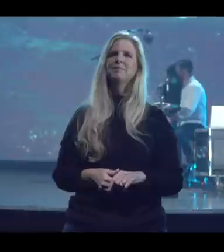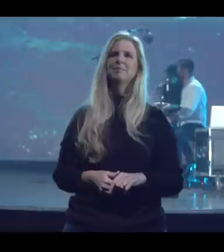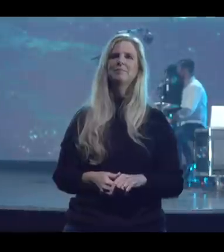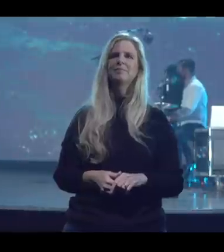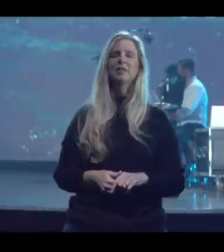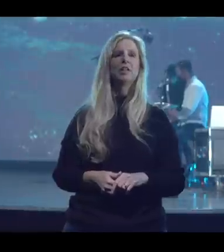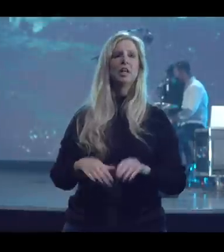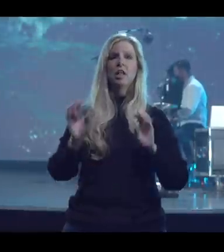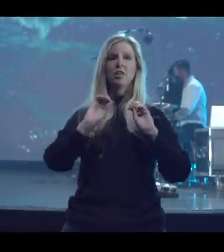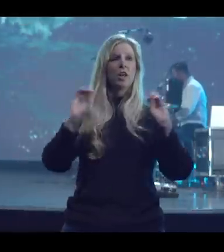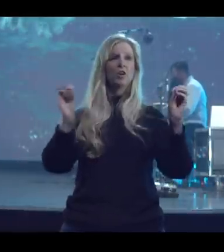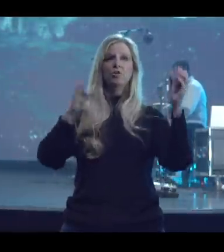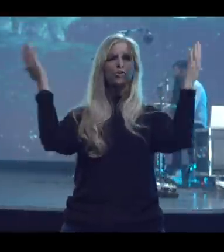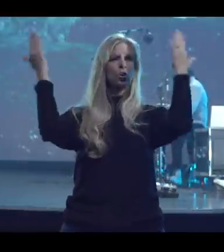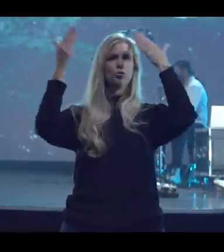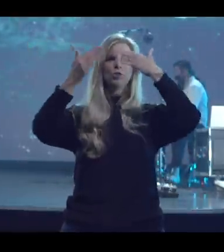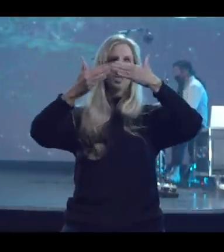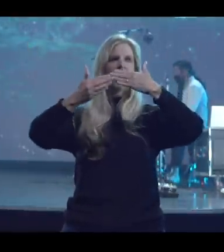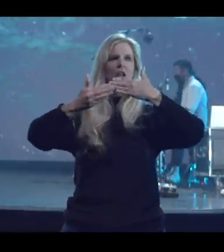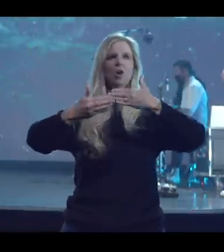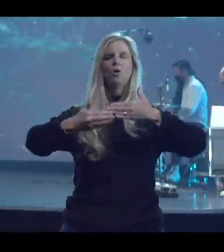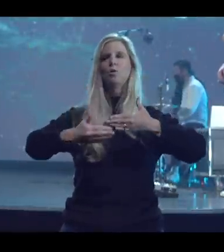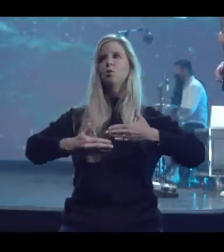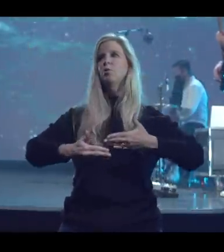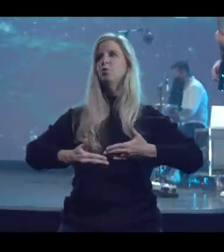Sing, there is no shadow